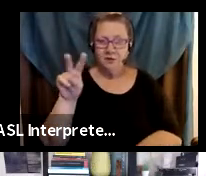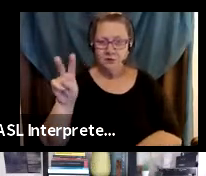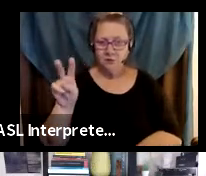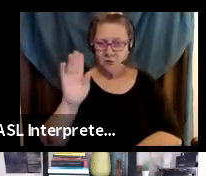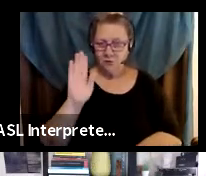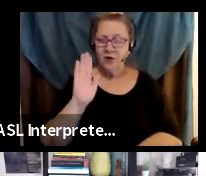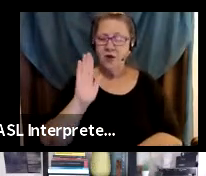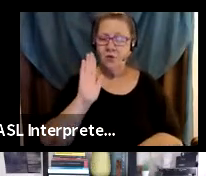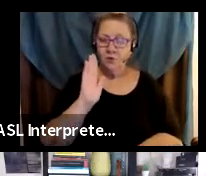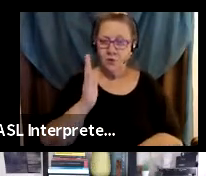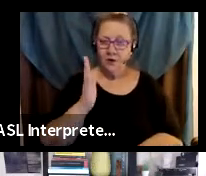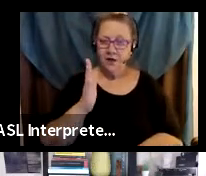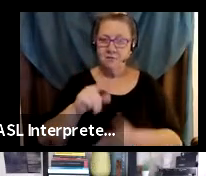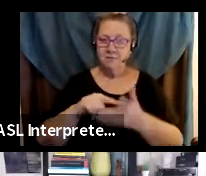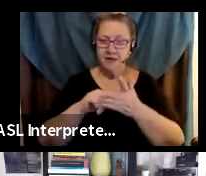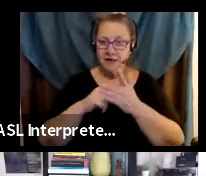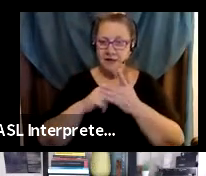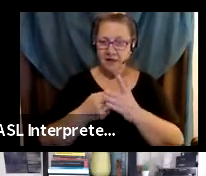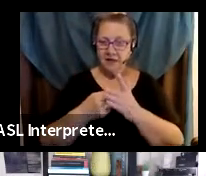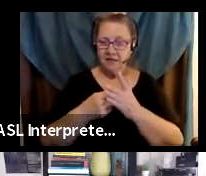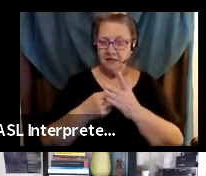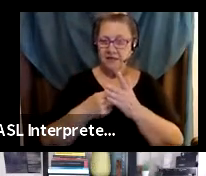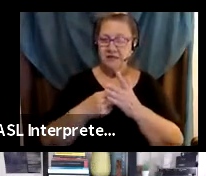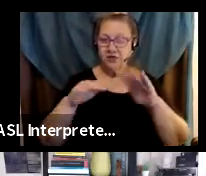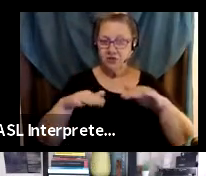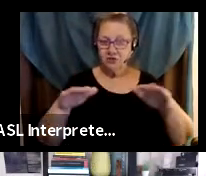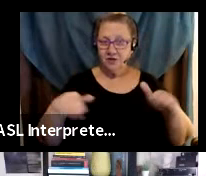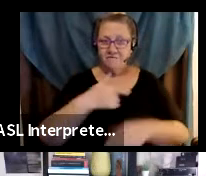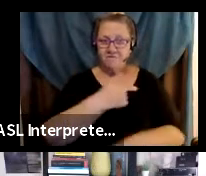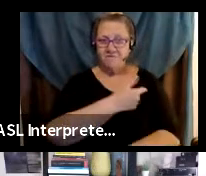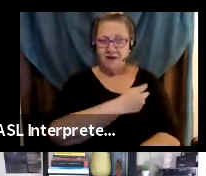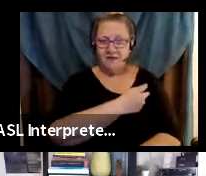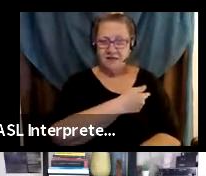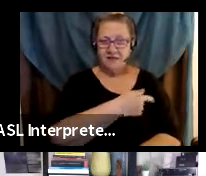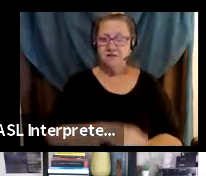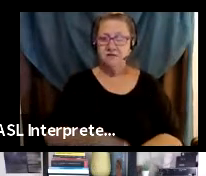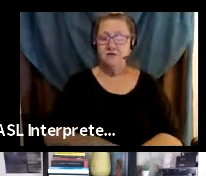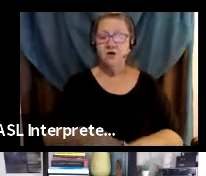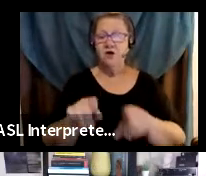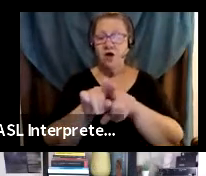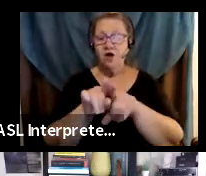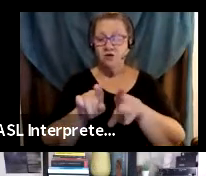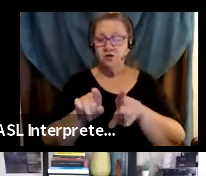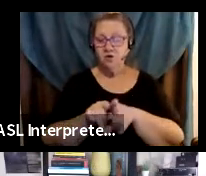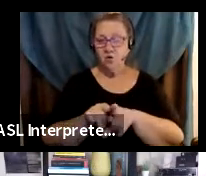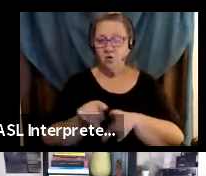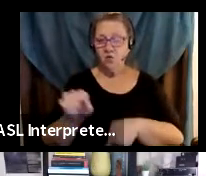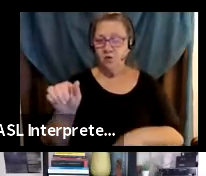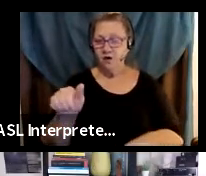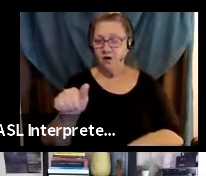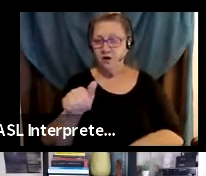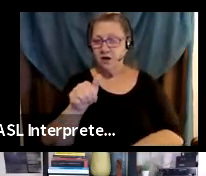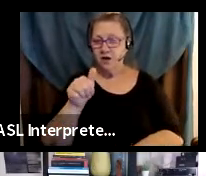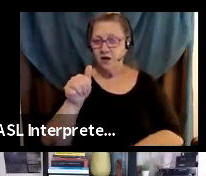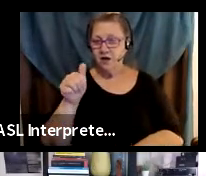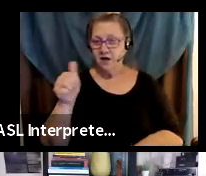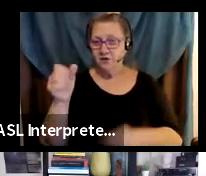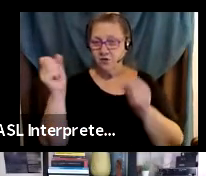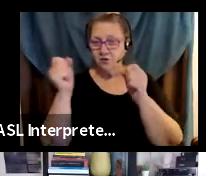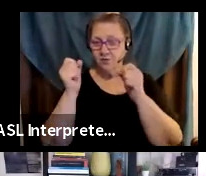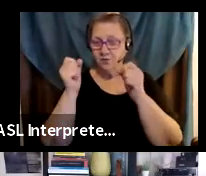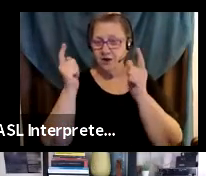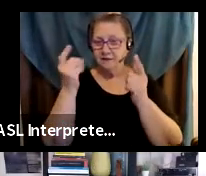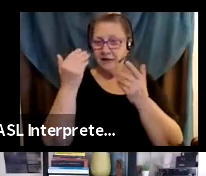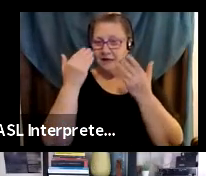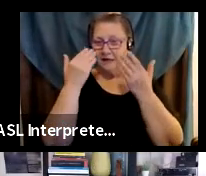evolving timeline as well. But that's kind of what we're anticipating. The other pleasant surprises have often been things have been sooner. I didn't anticipate the teen